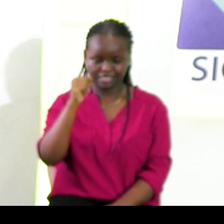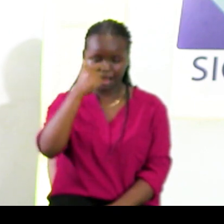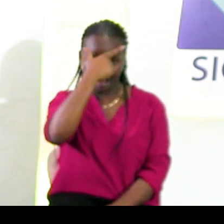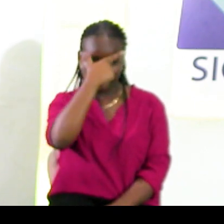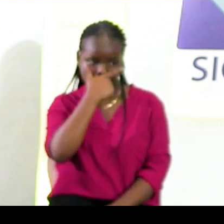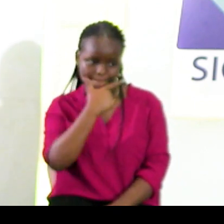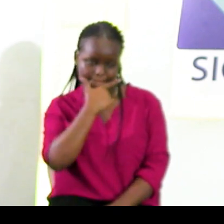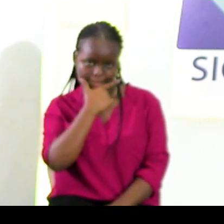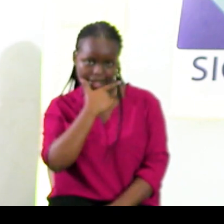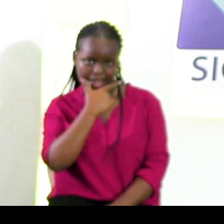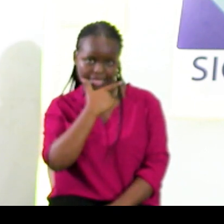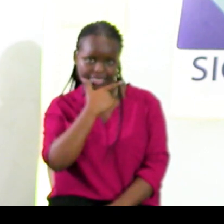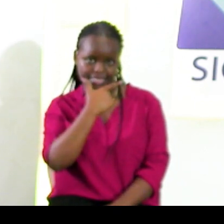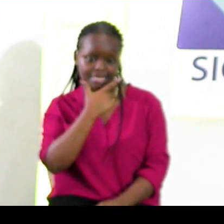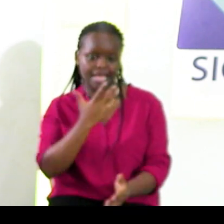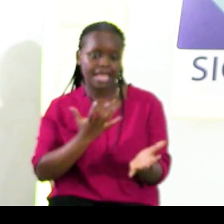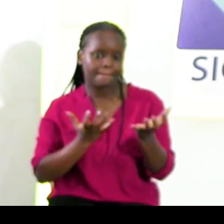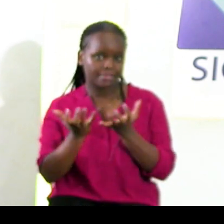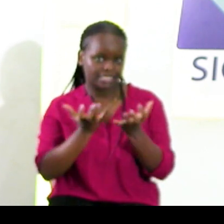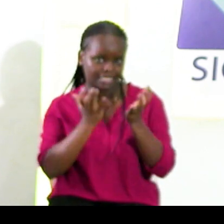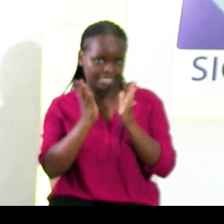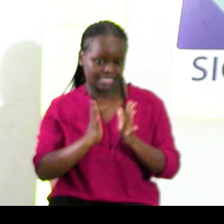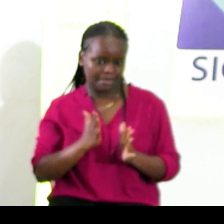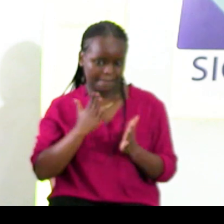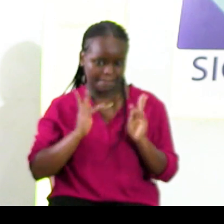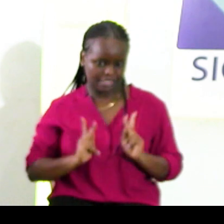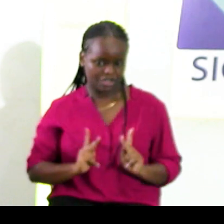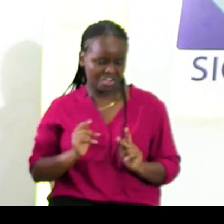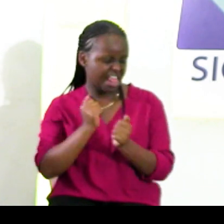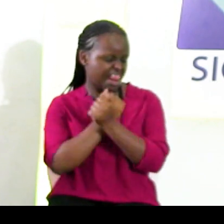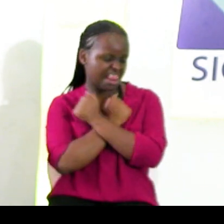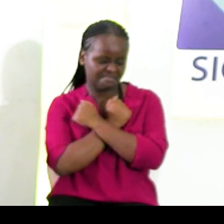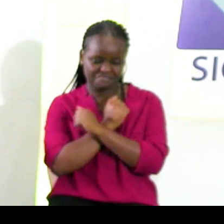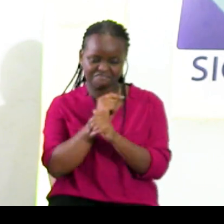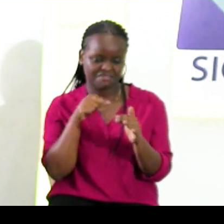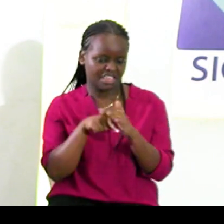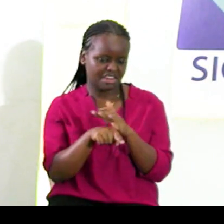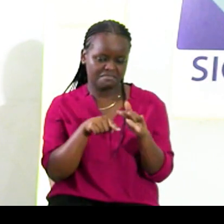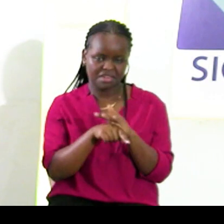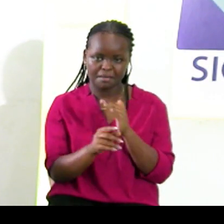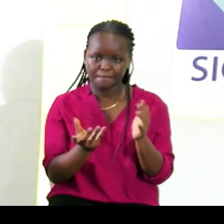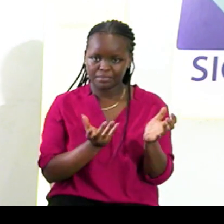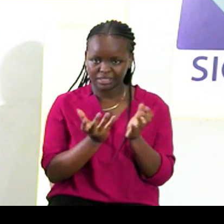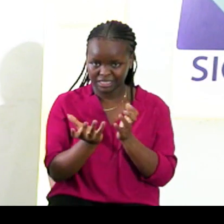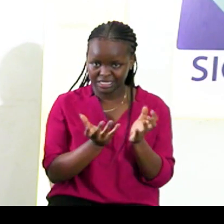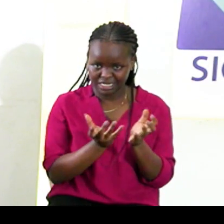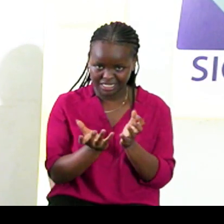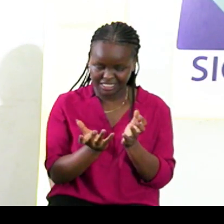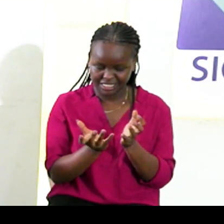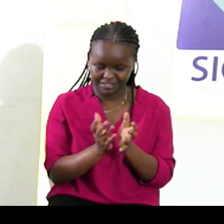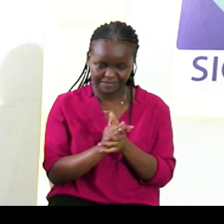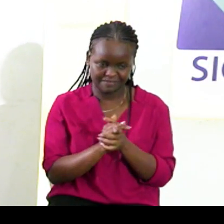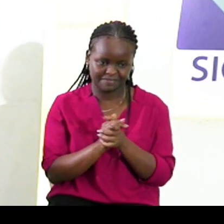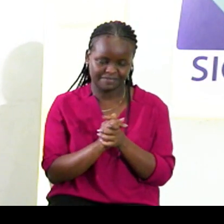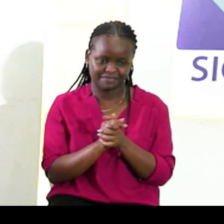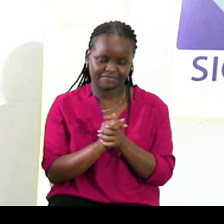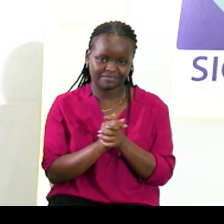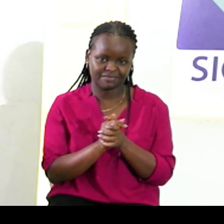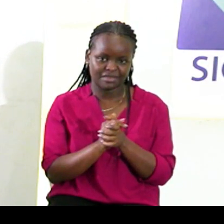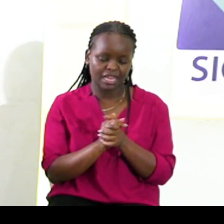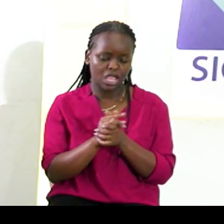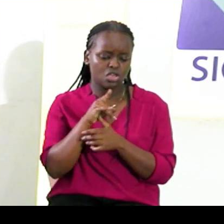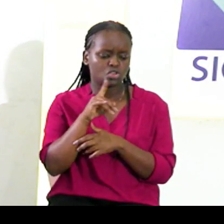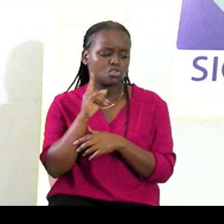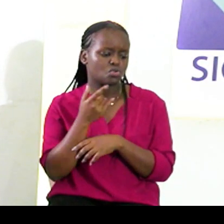love it so much, and that's me. Okay. Do you mind telling us where you come from, the kind